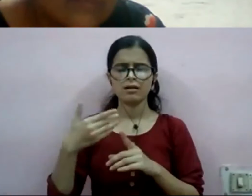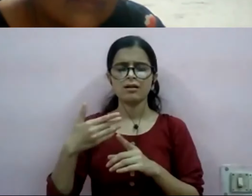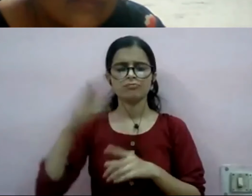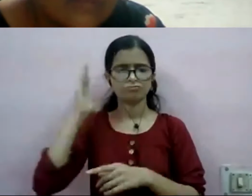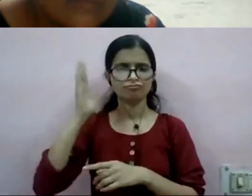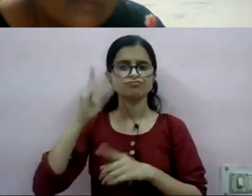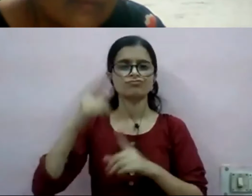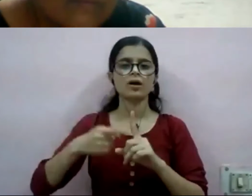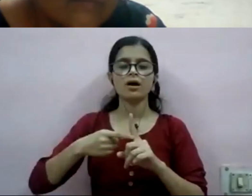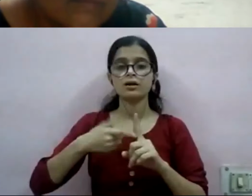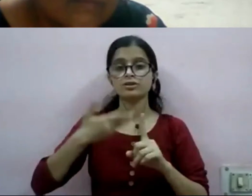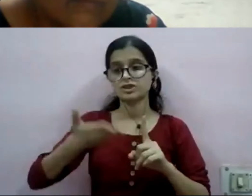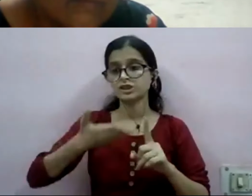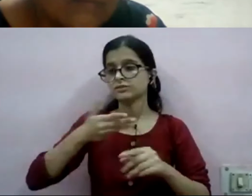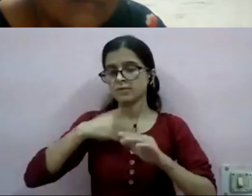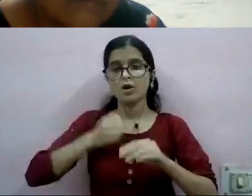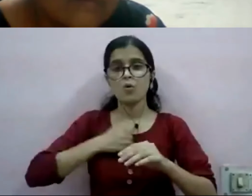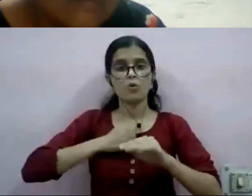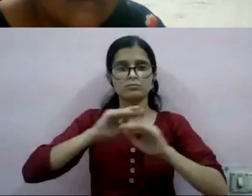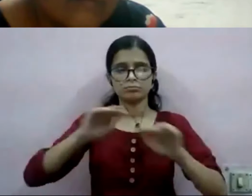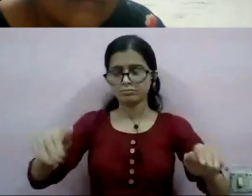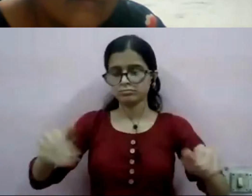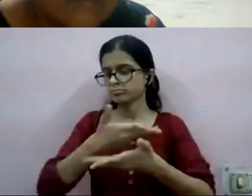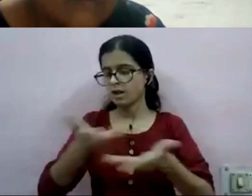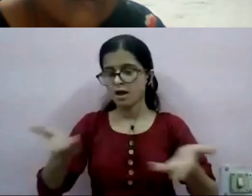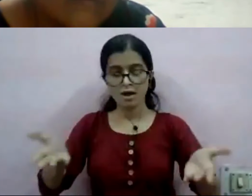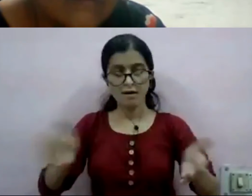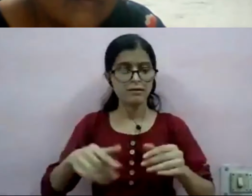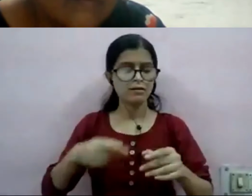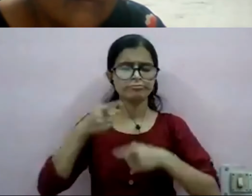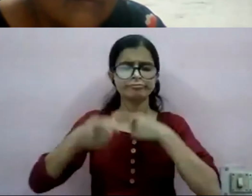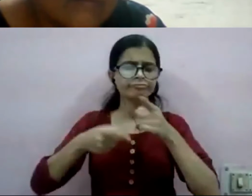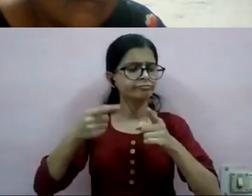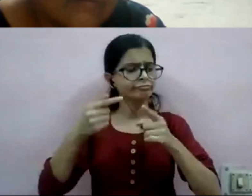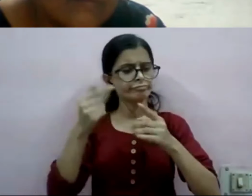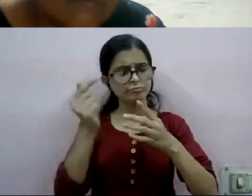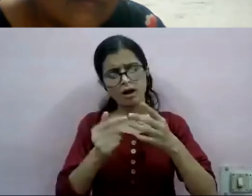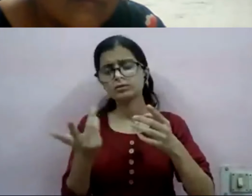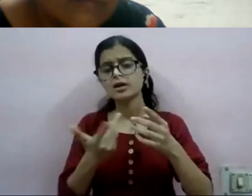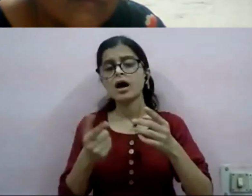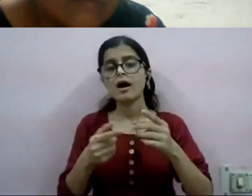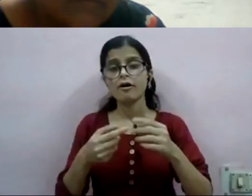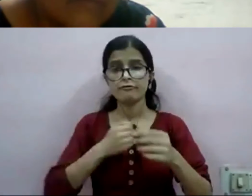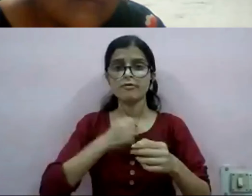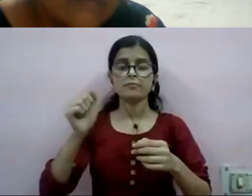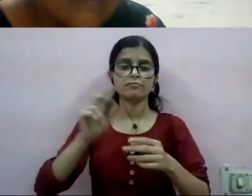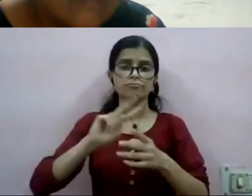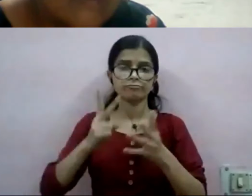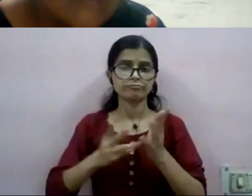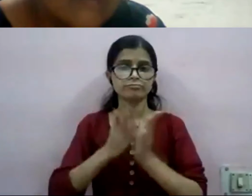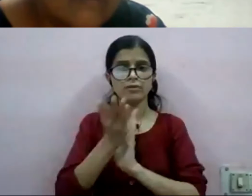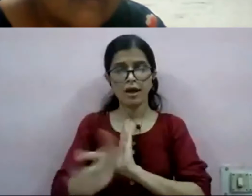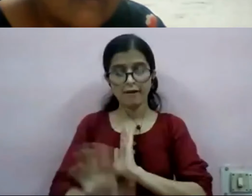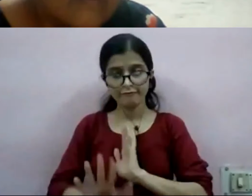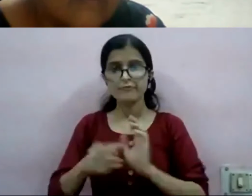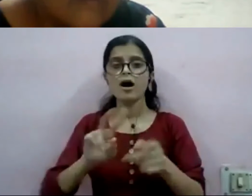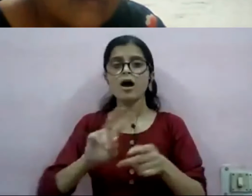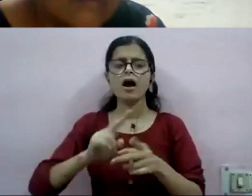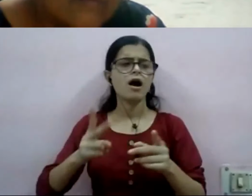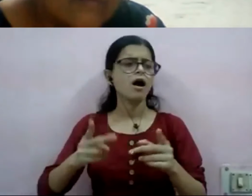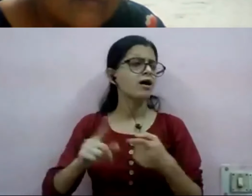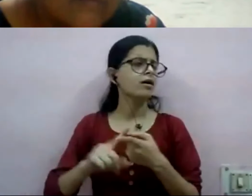And what was interesting is that she argues that feminism in its certain variants operates through the structure of